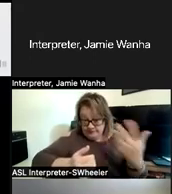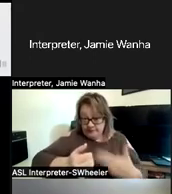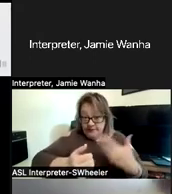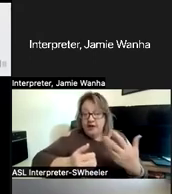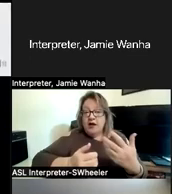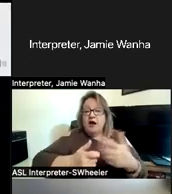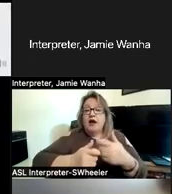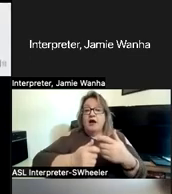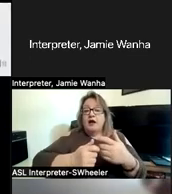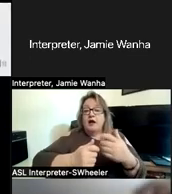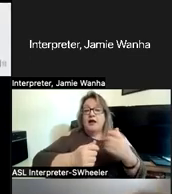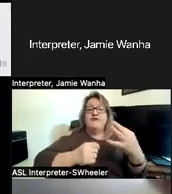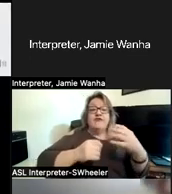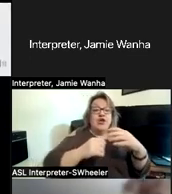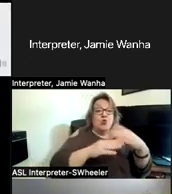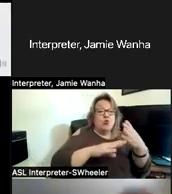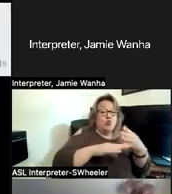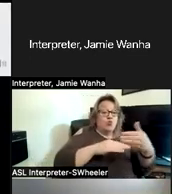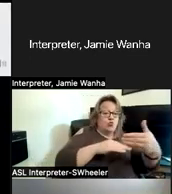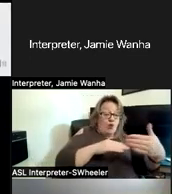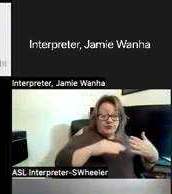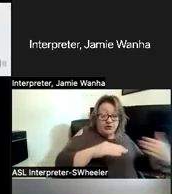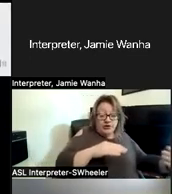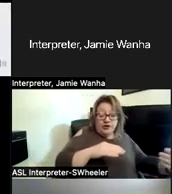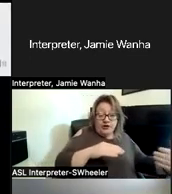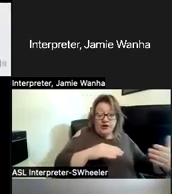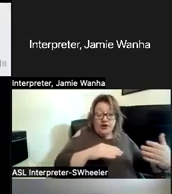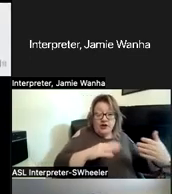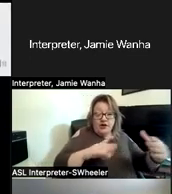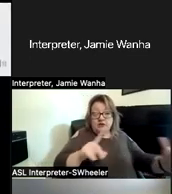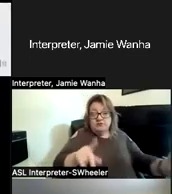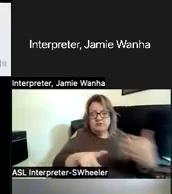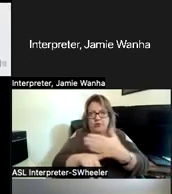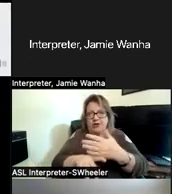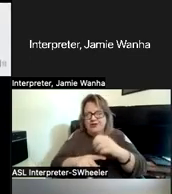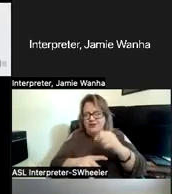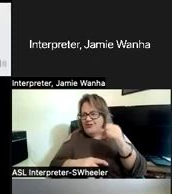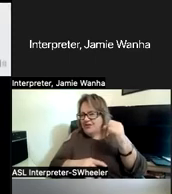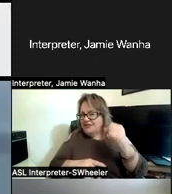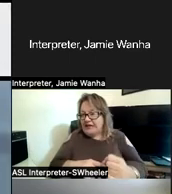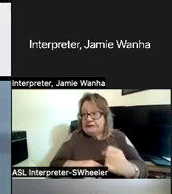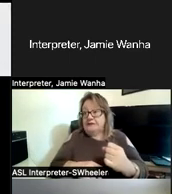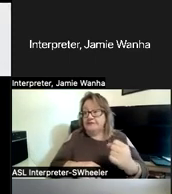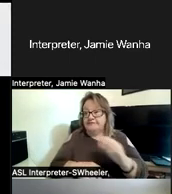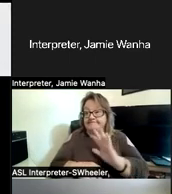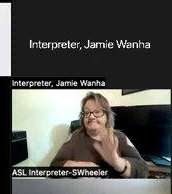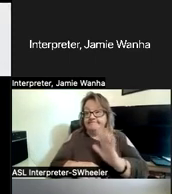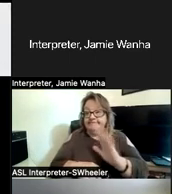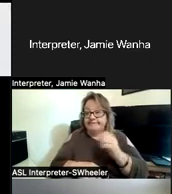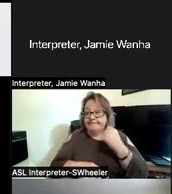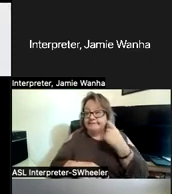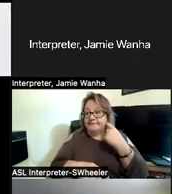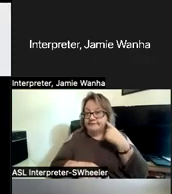hazard if the rupture pointed toward the south, okay? And this is the what we did here.